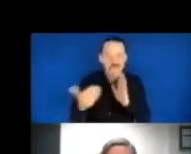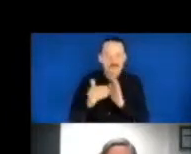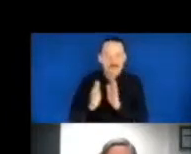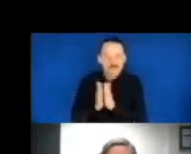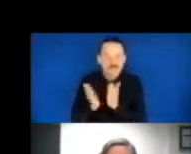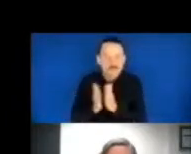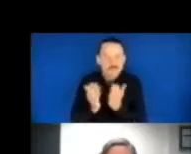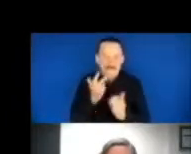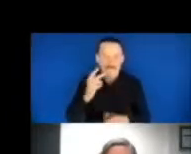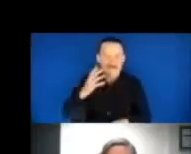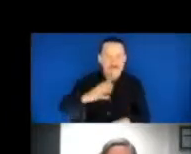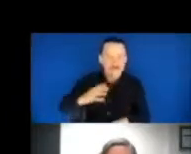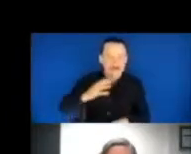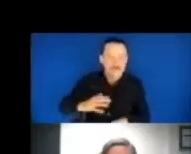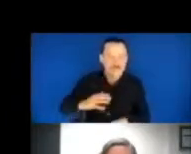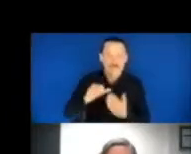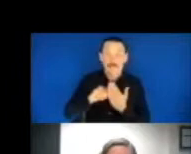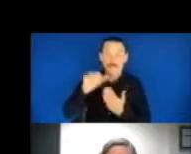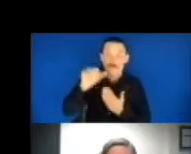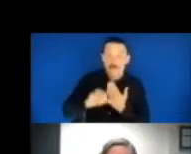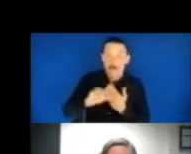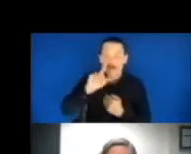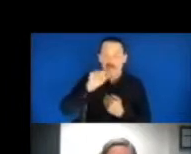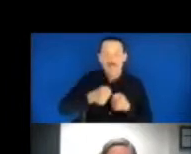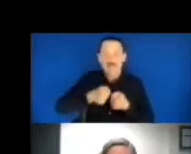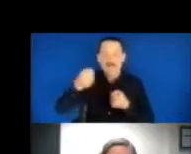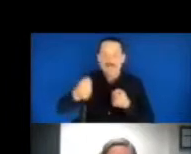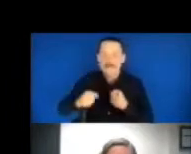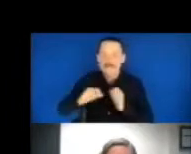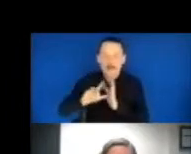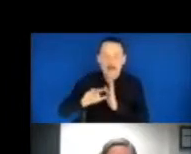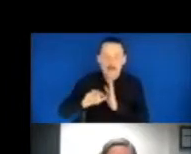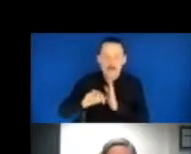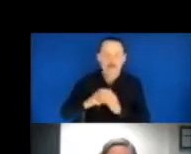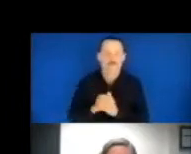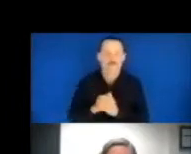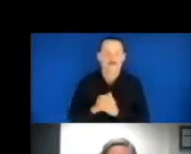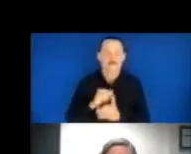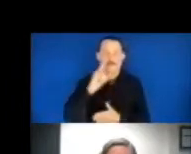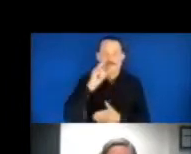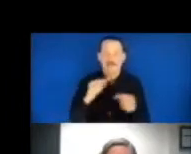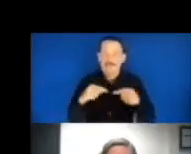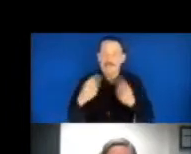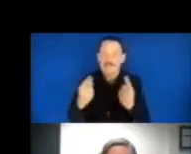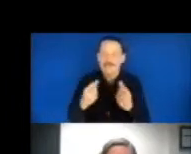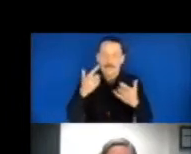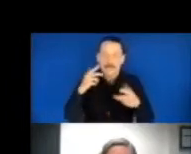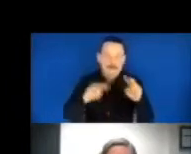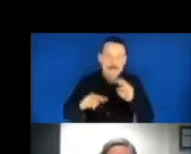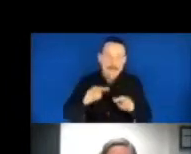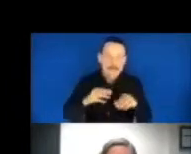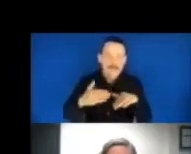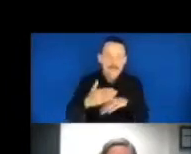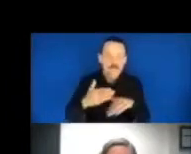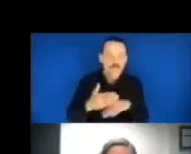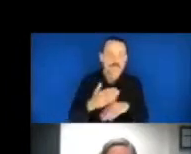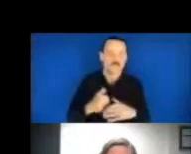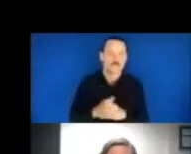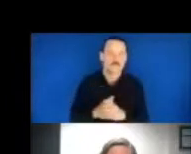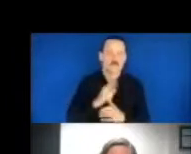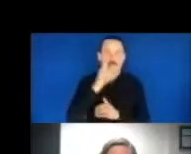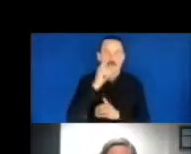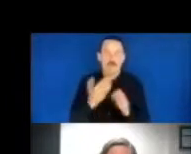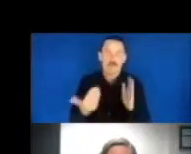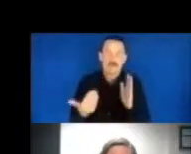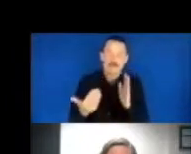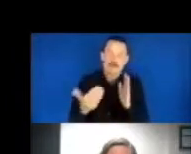might need to have additional rest or toilet breaks during exams. You might need to be in a smaller